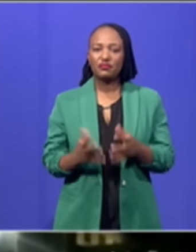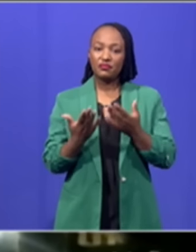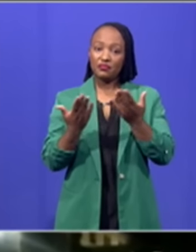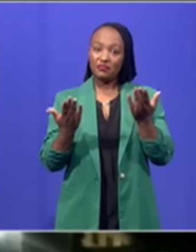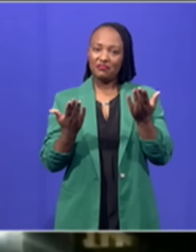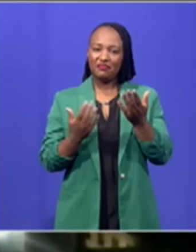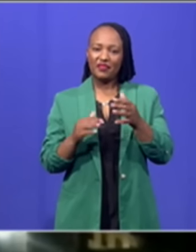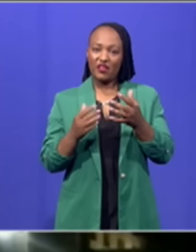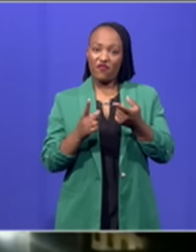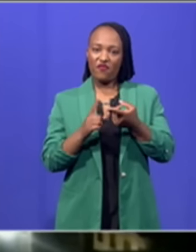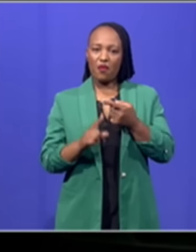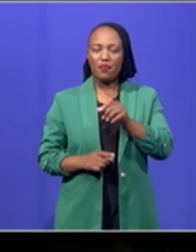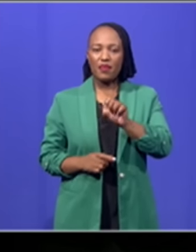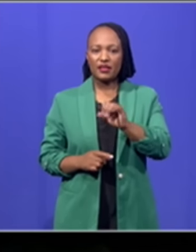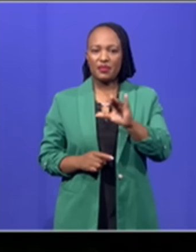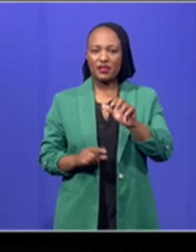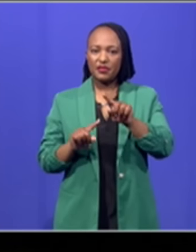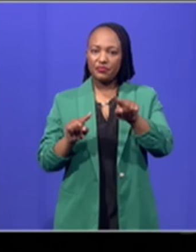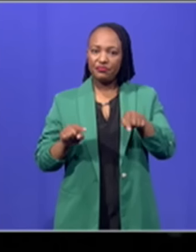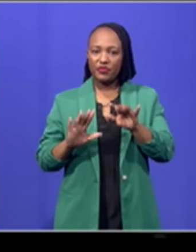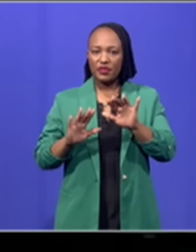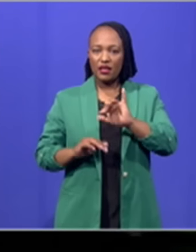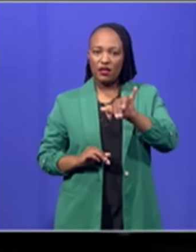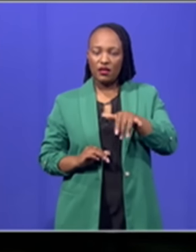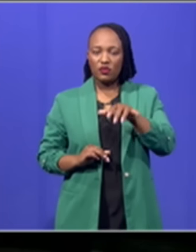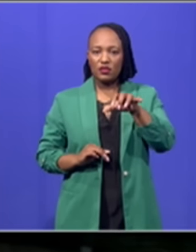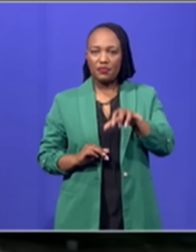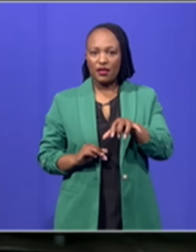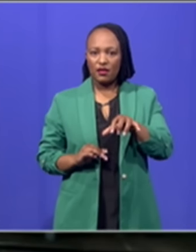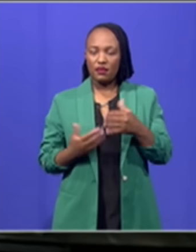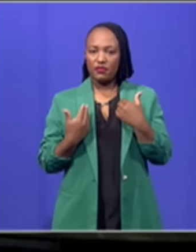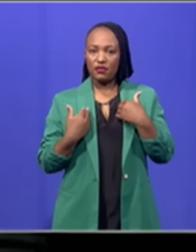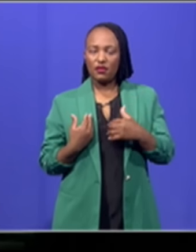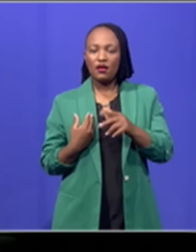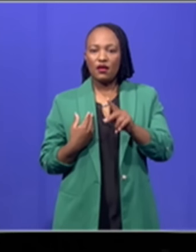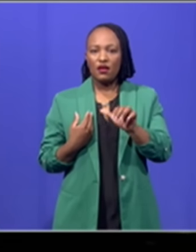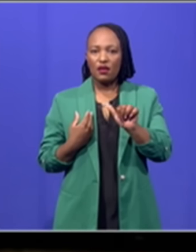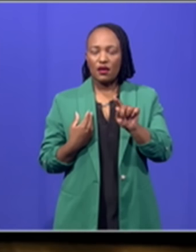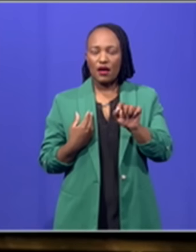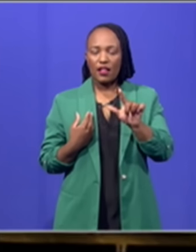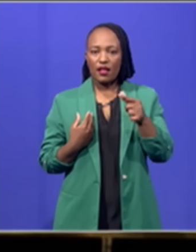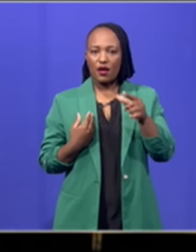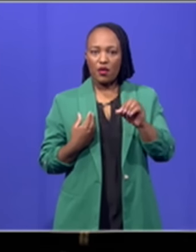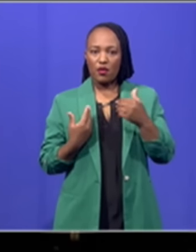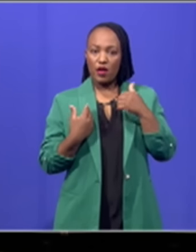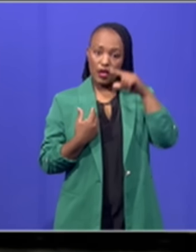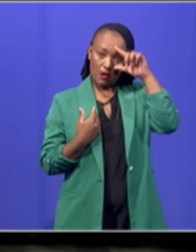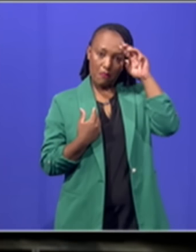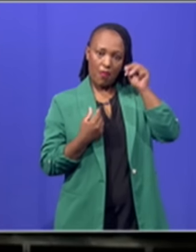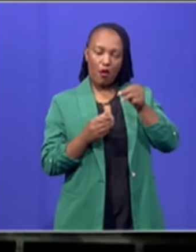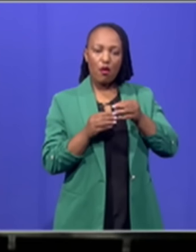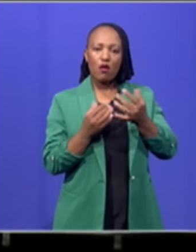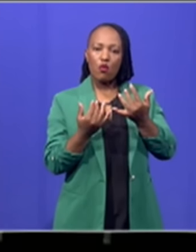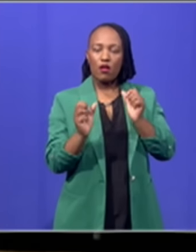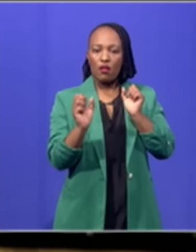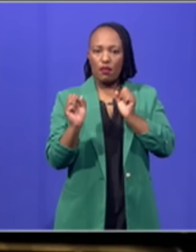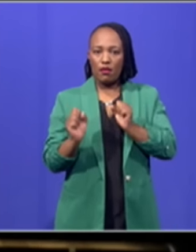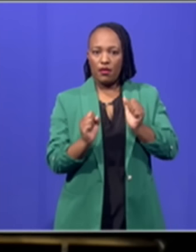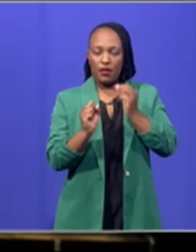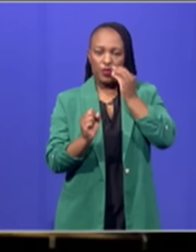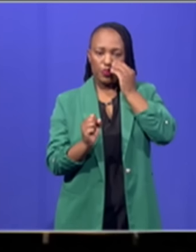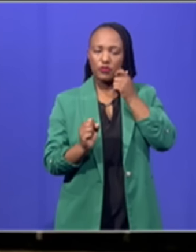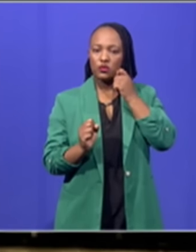Ka tlhamalalo go tswa SABC Studio 10 Auckland Park, Johannesburg, nna Katlego Musielele le Mpho Teme re go tlisa kgaso